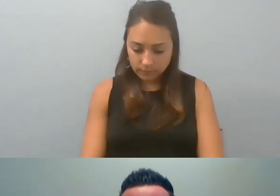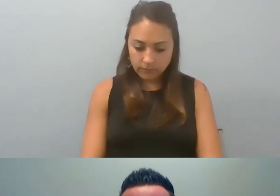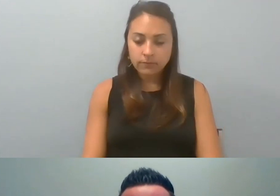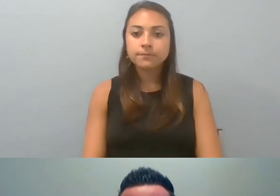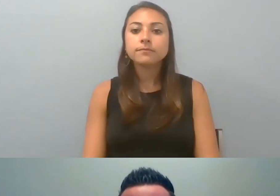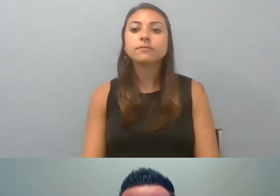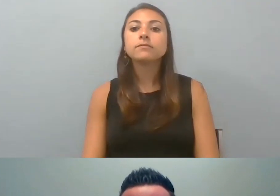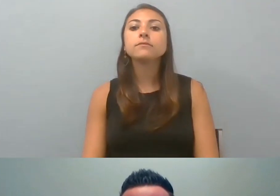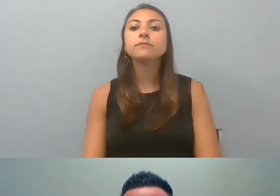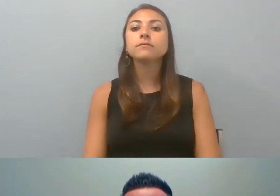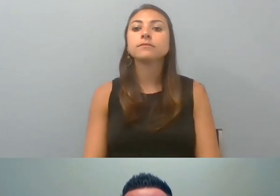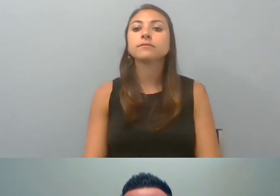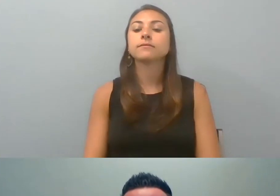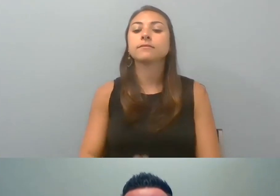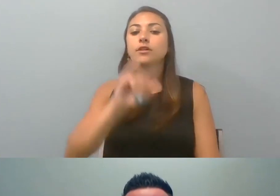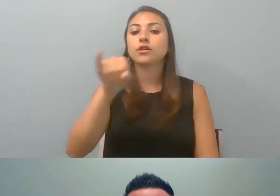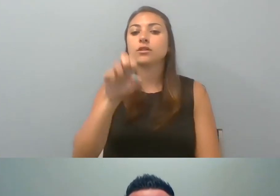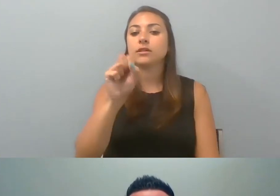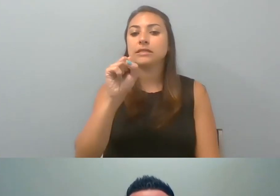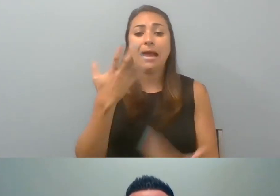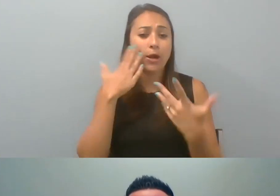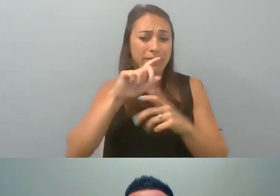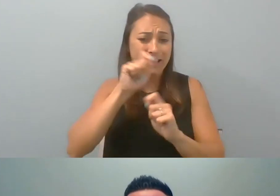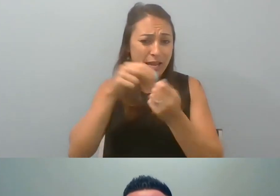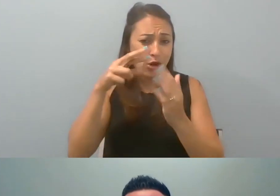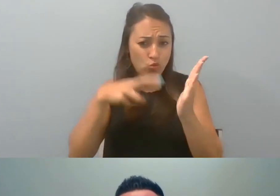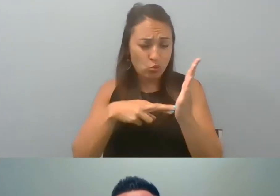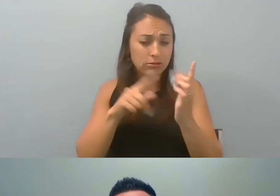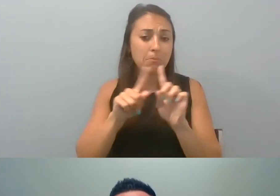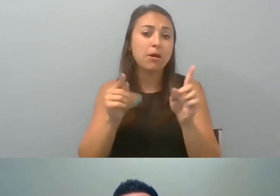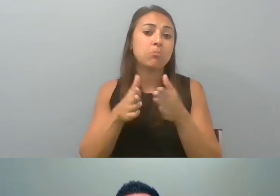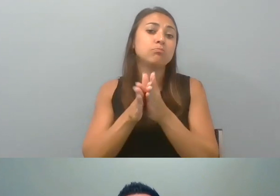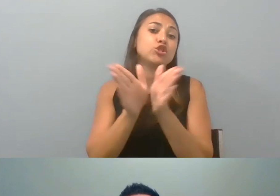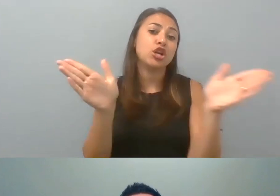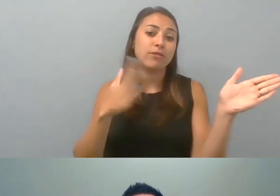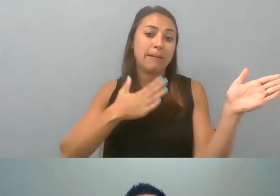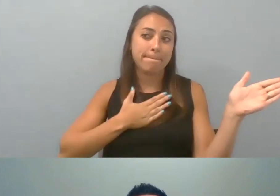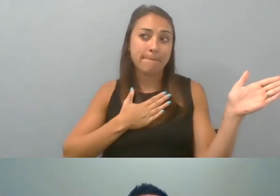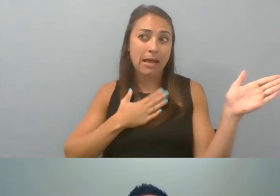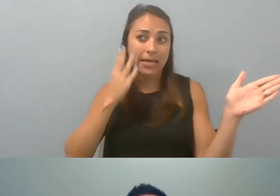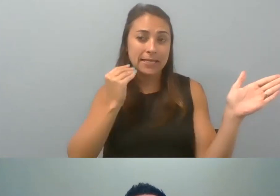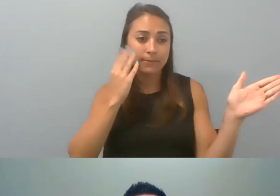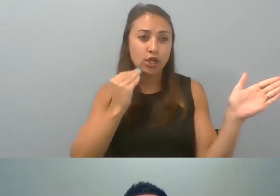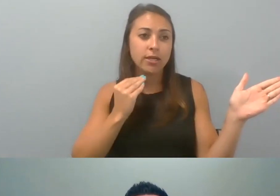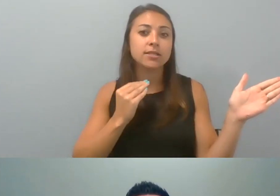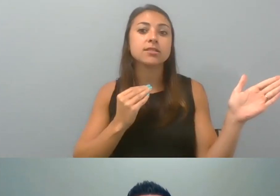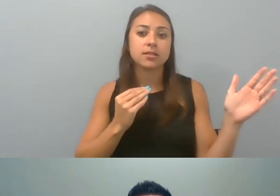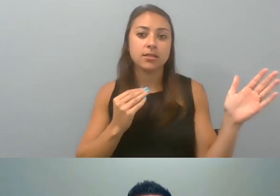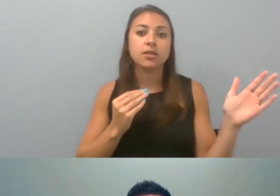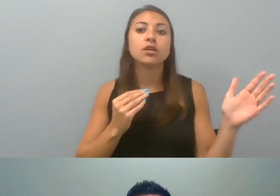Okay, so I don't know the exact rules, but generally speaking, you need to get to a